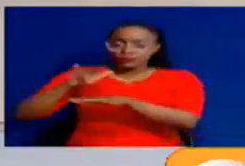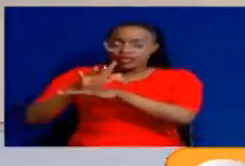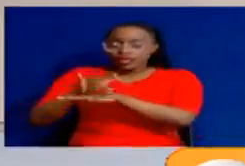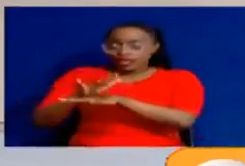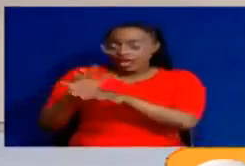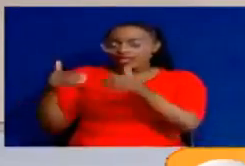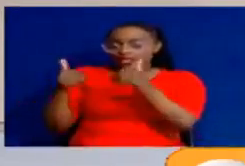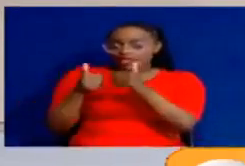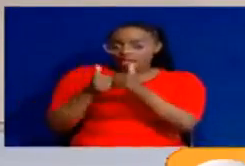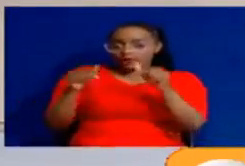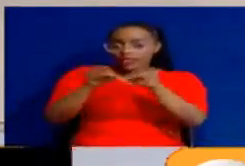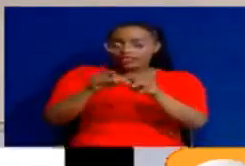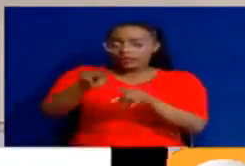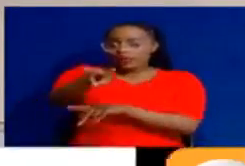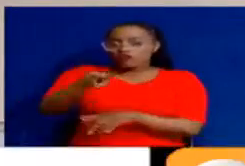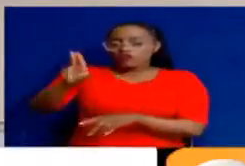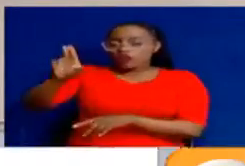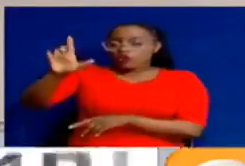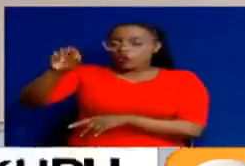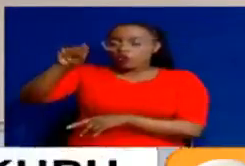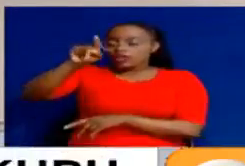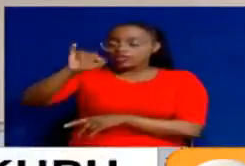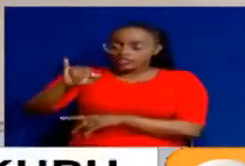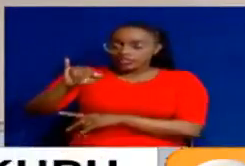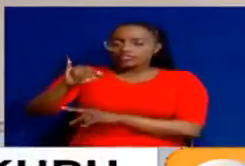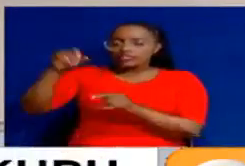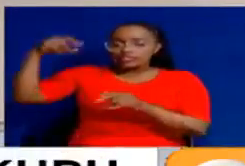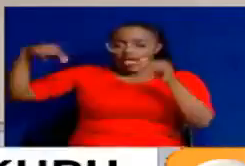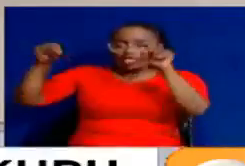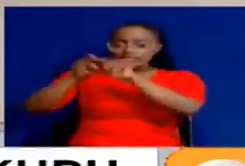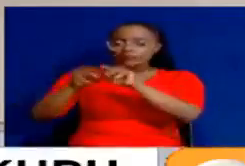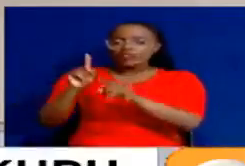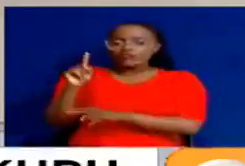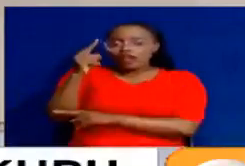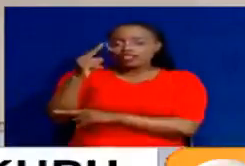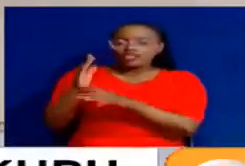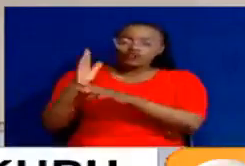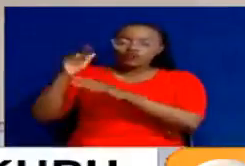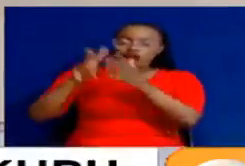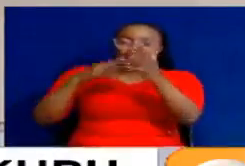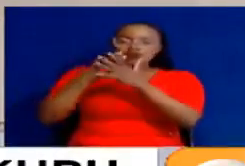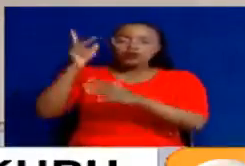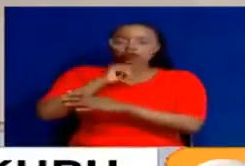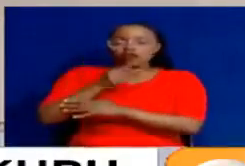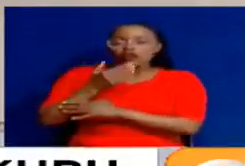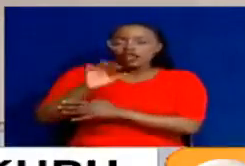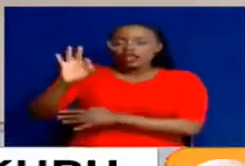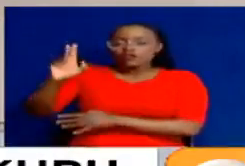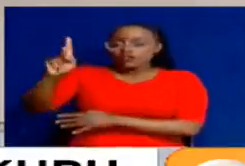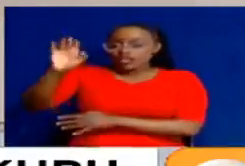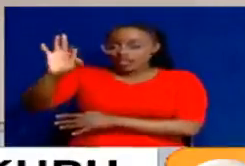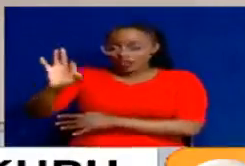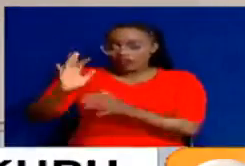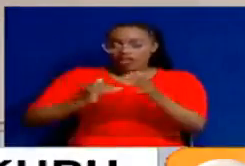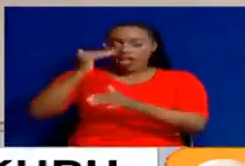In an earlier kickoff at the same venue, Ulinzi Stars slumped to their third successive defeat in the Football Kenya Federation